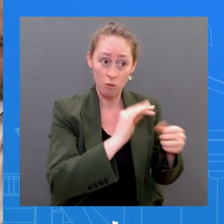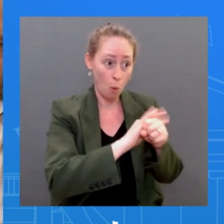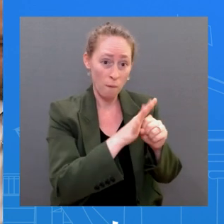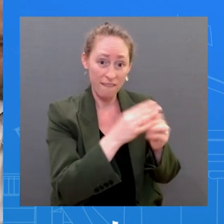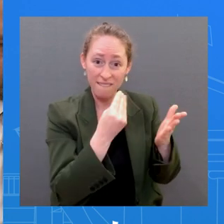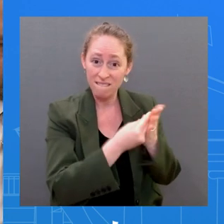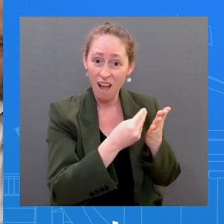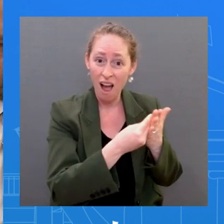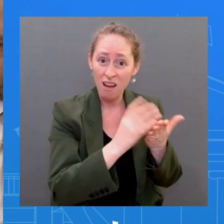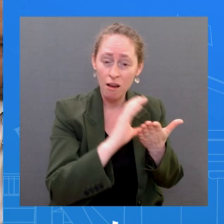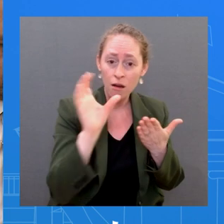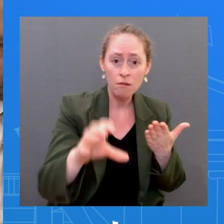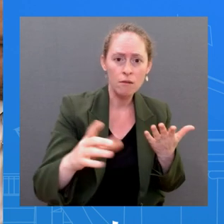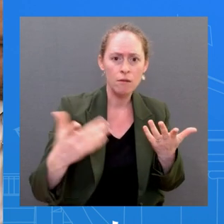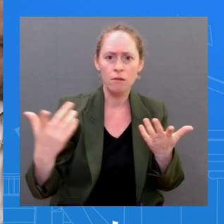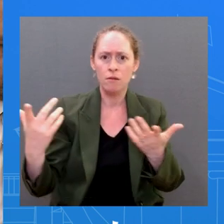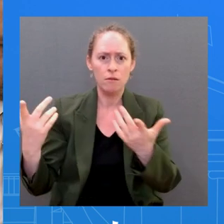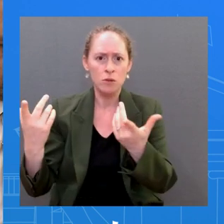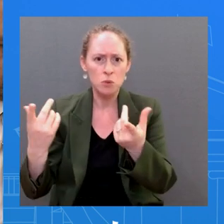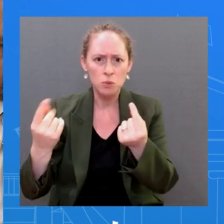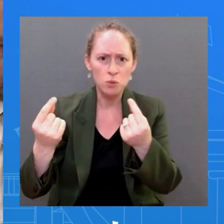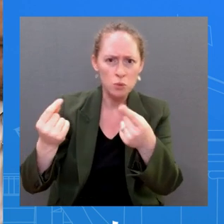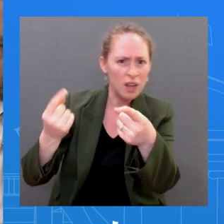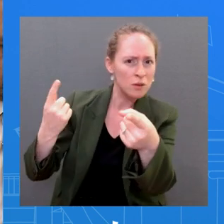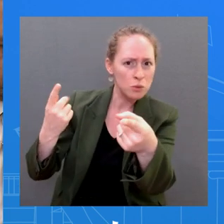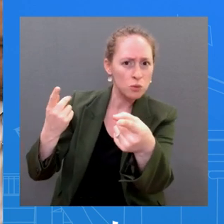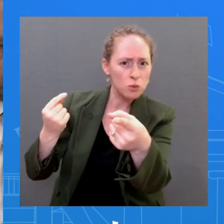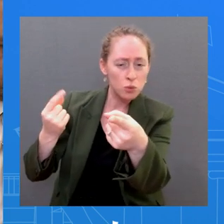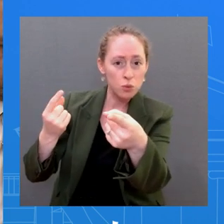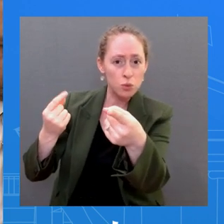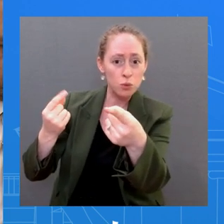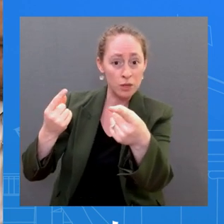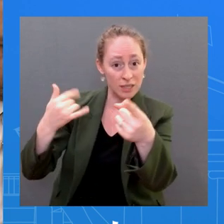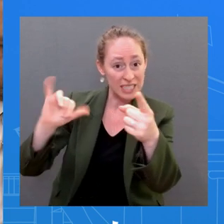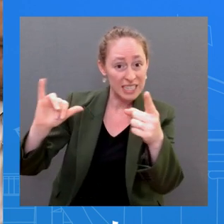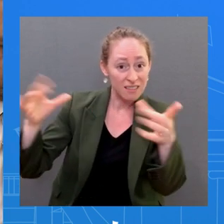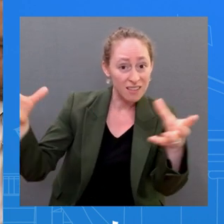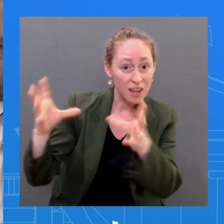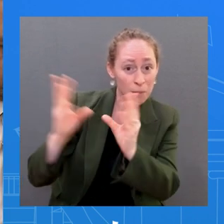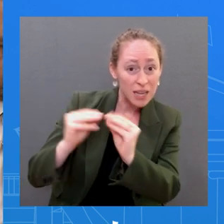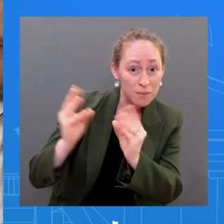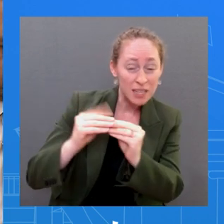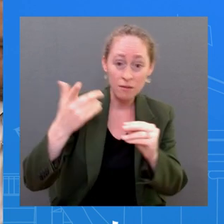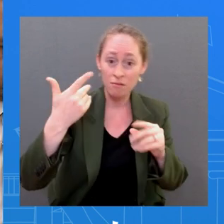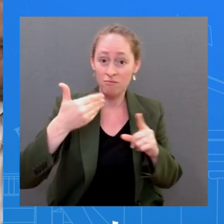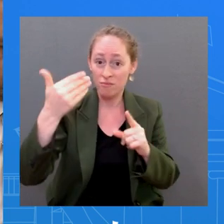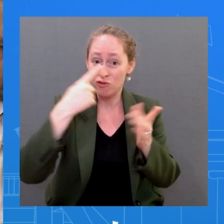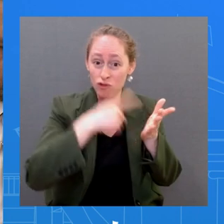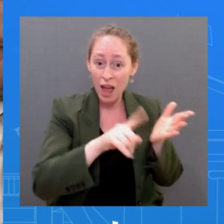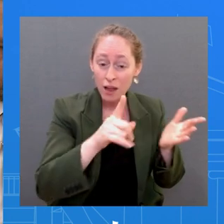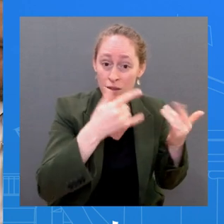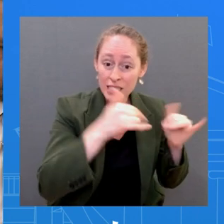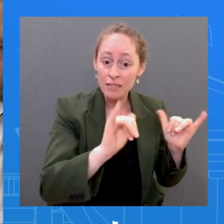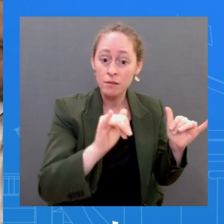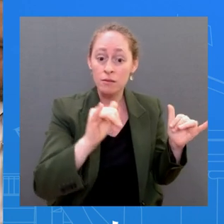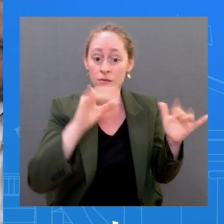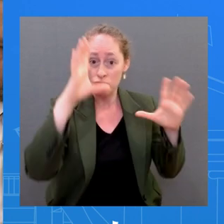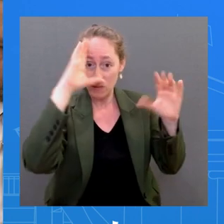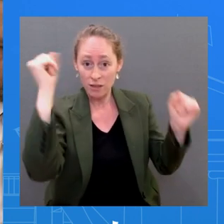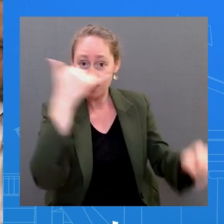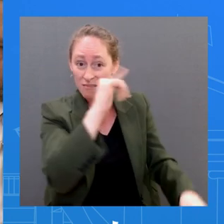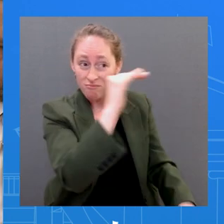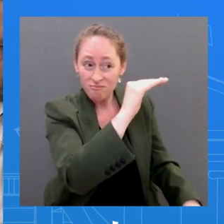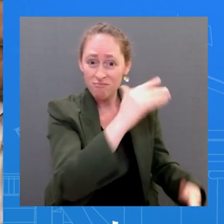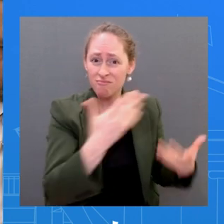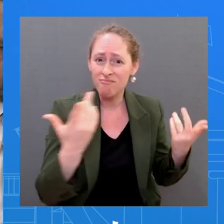are meeting with lawmakers up there? Has there been any progress? Has the president talked with lawmakers about this? And is this getting overshadowed with the conversations